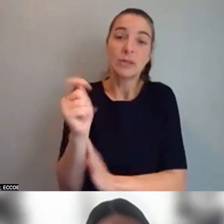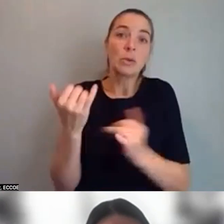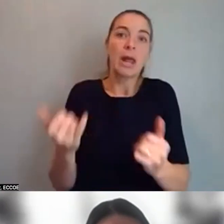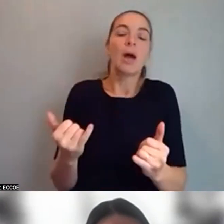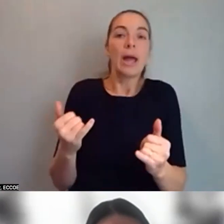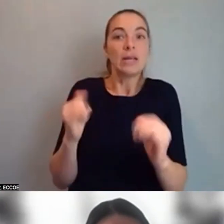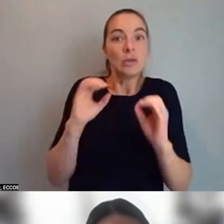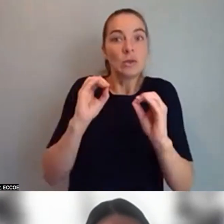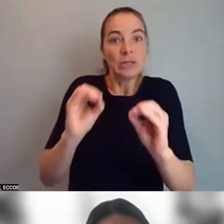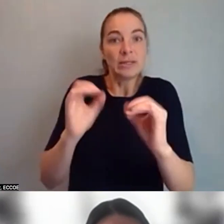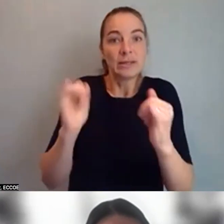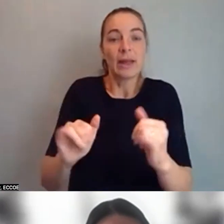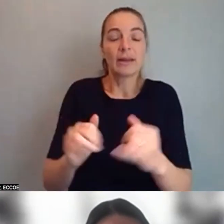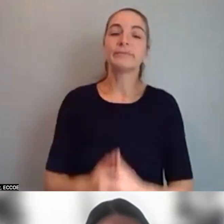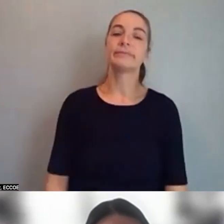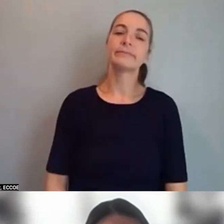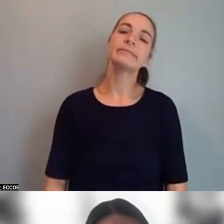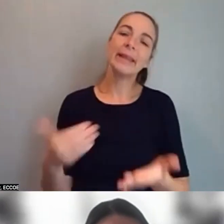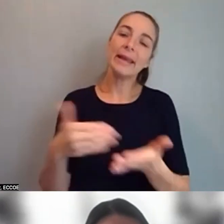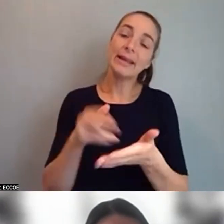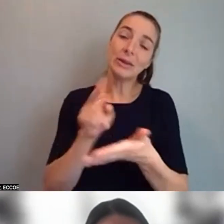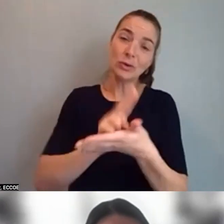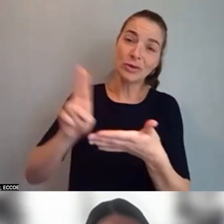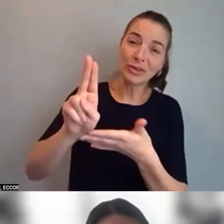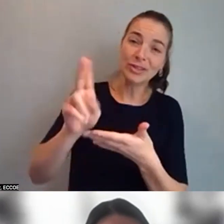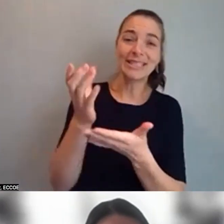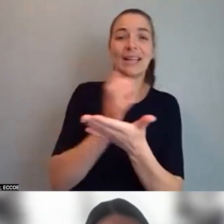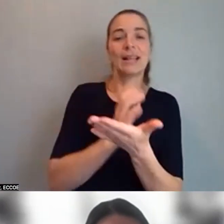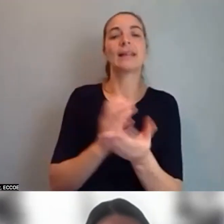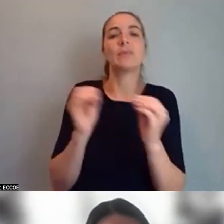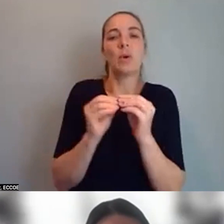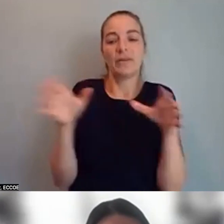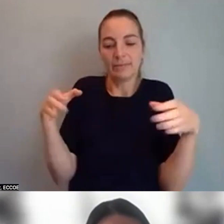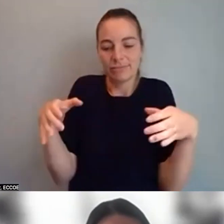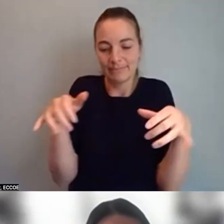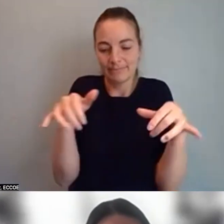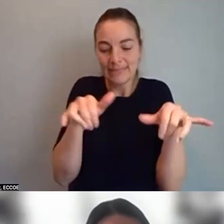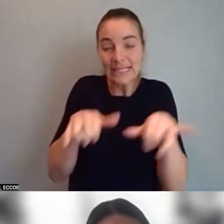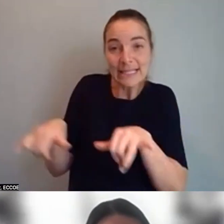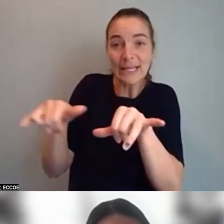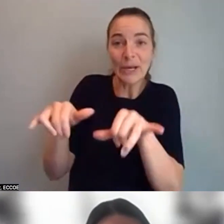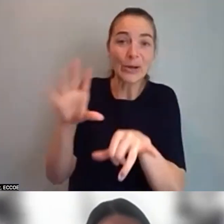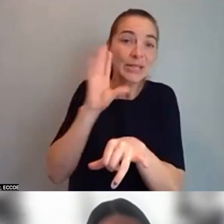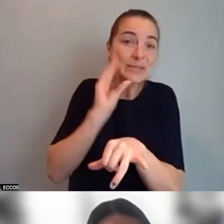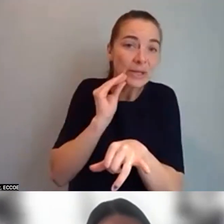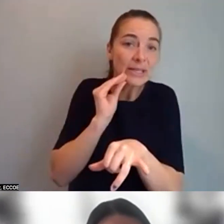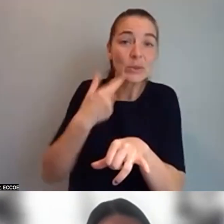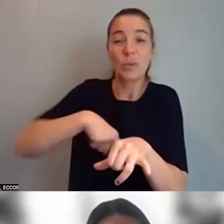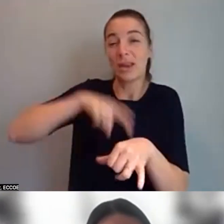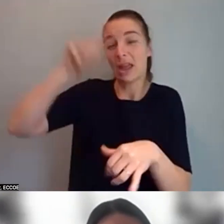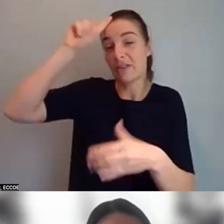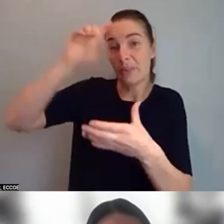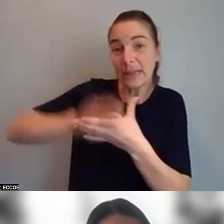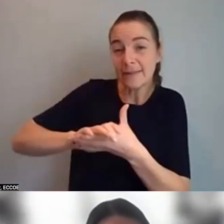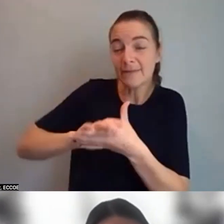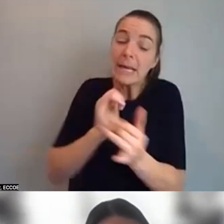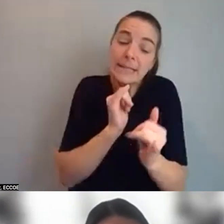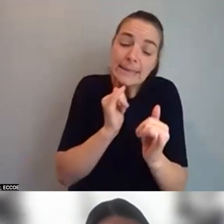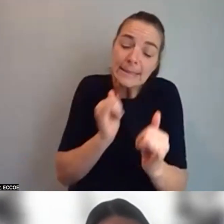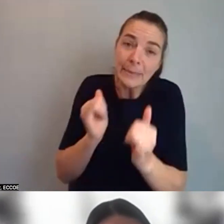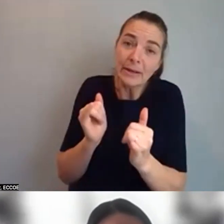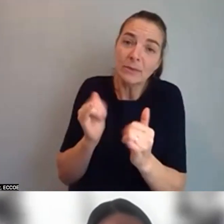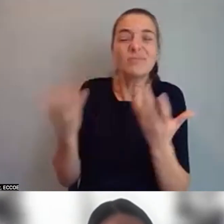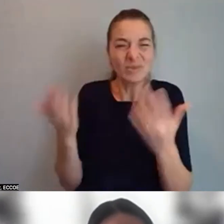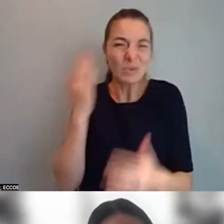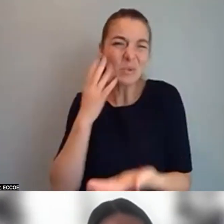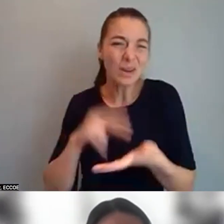of a bubble and a university is a bubble where that is a shared, like, belief system, I think, I hope. You